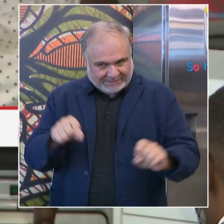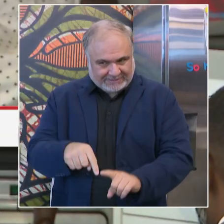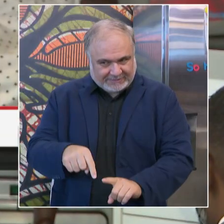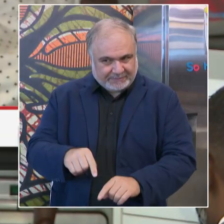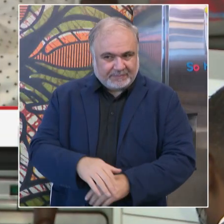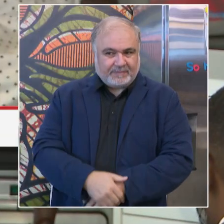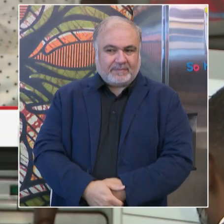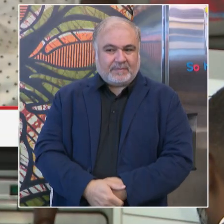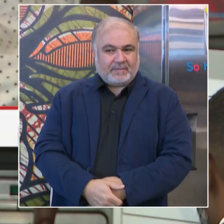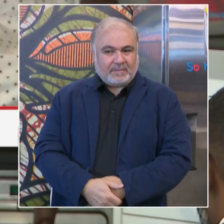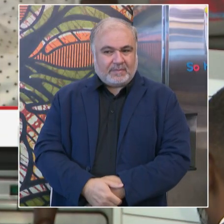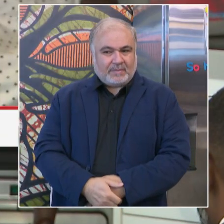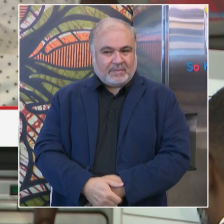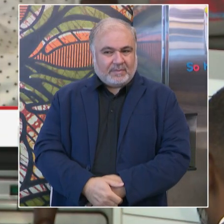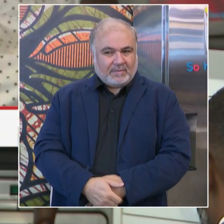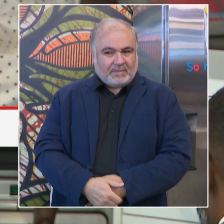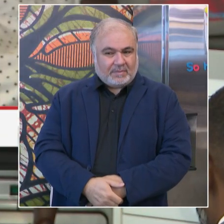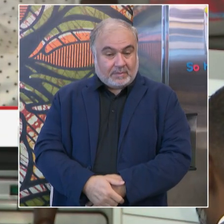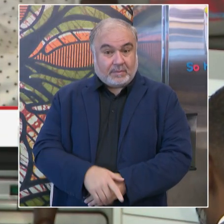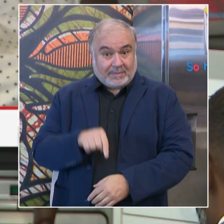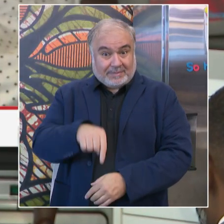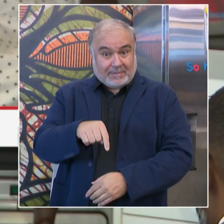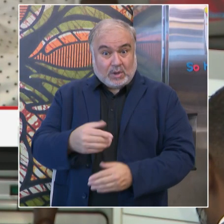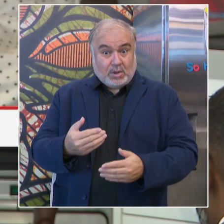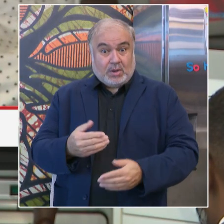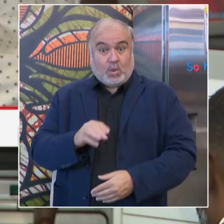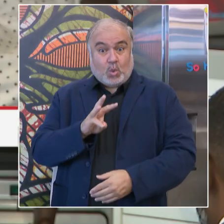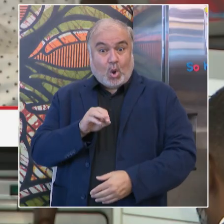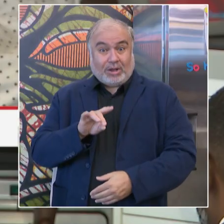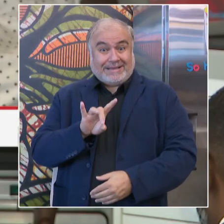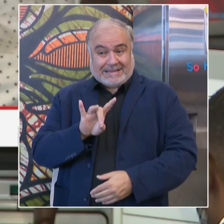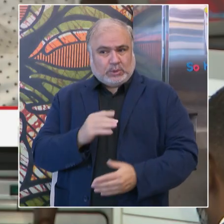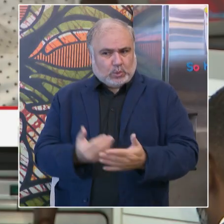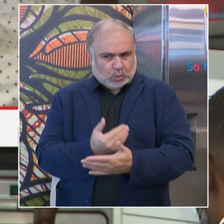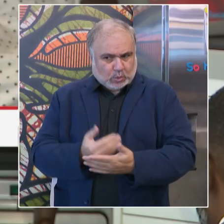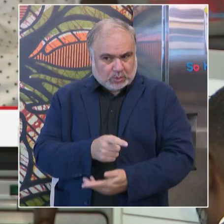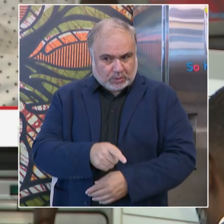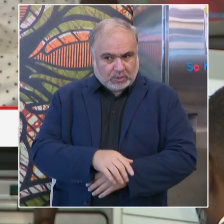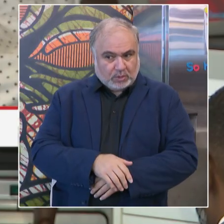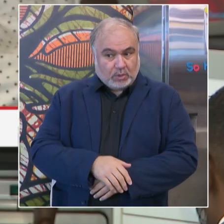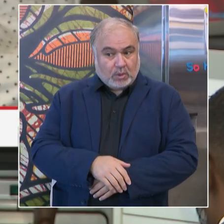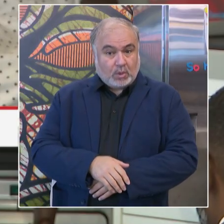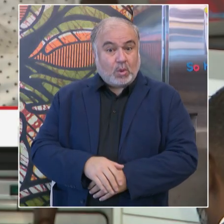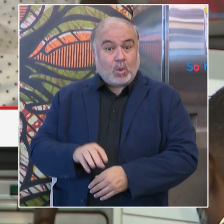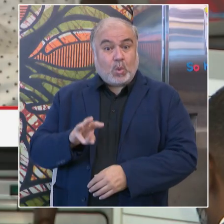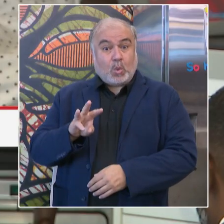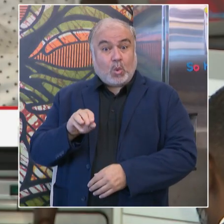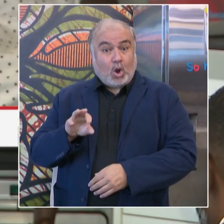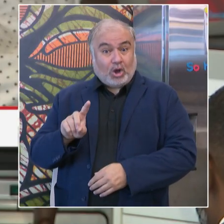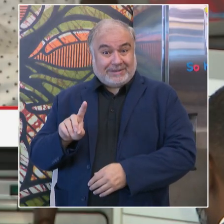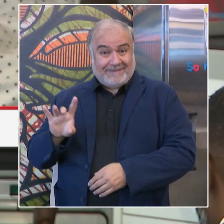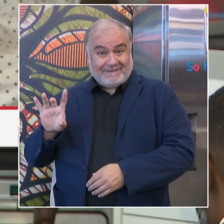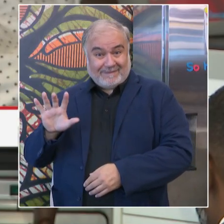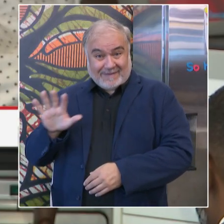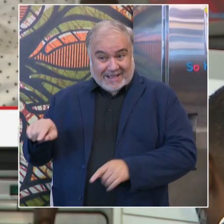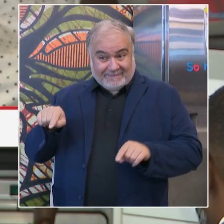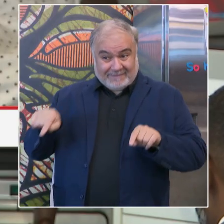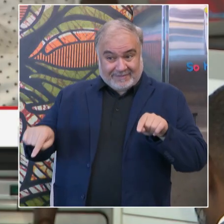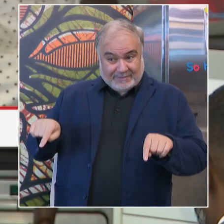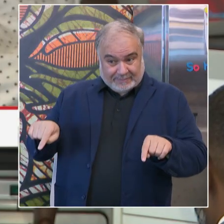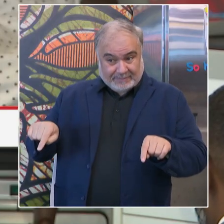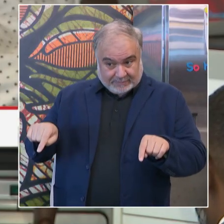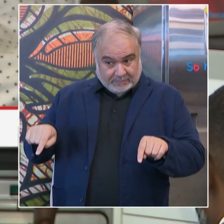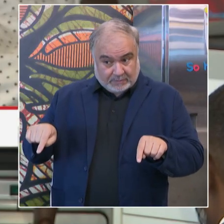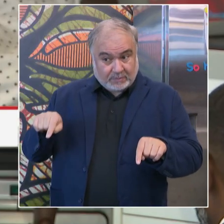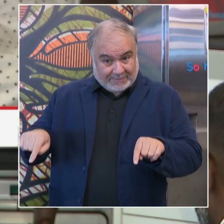the original Ward 5 ATC, which opened in August of 2022. I would love to